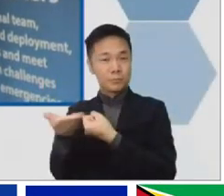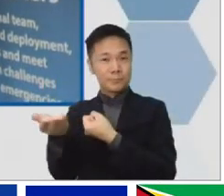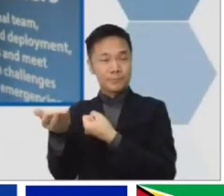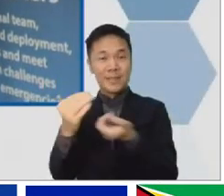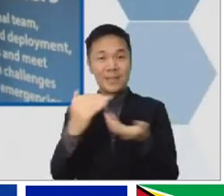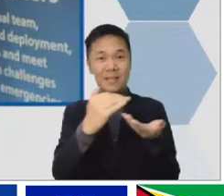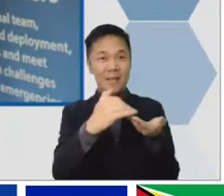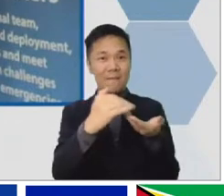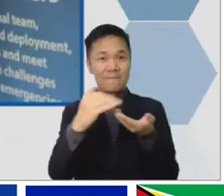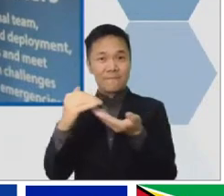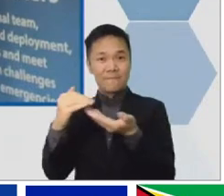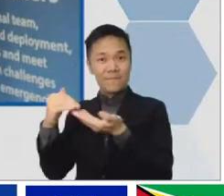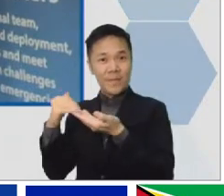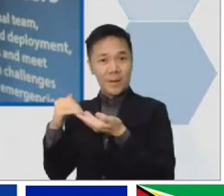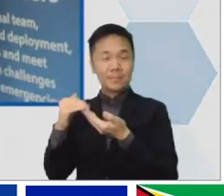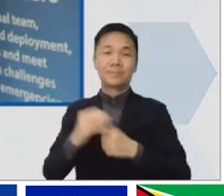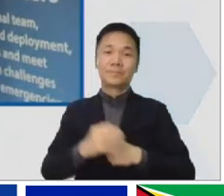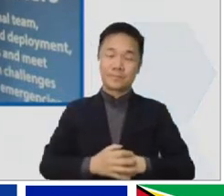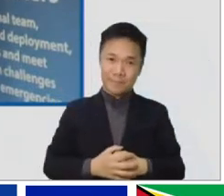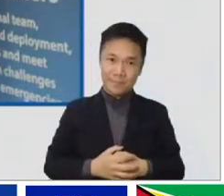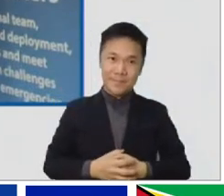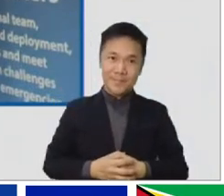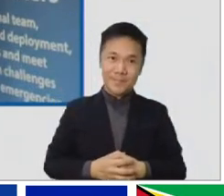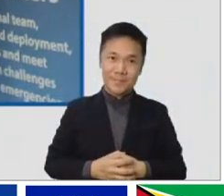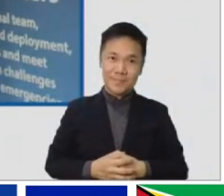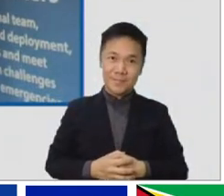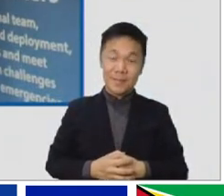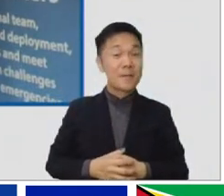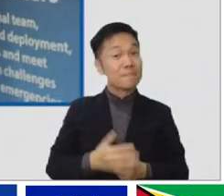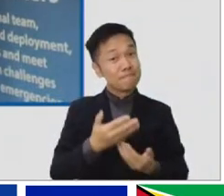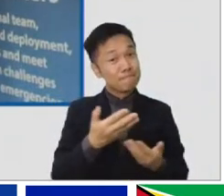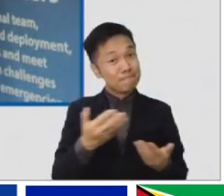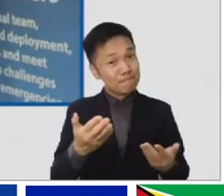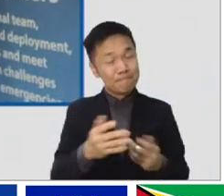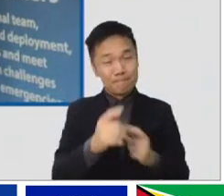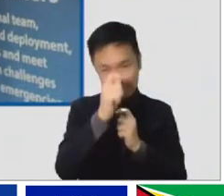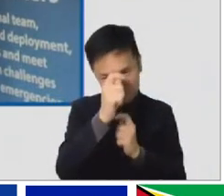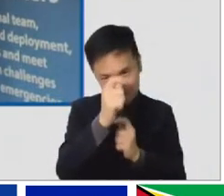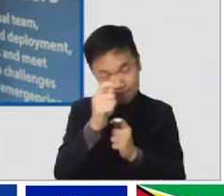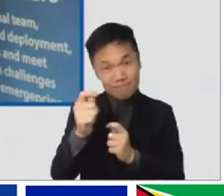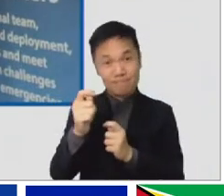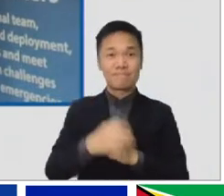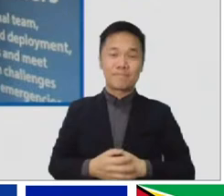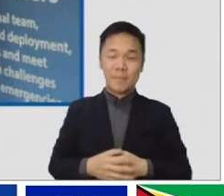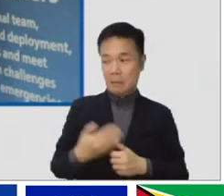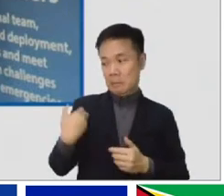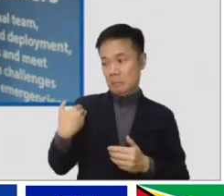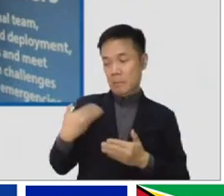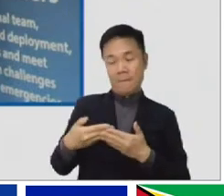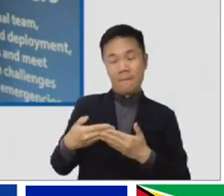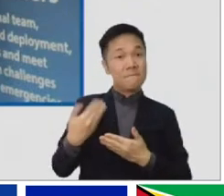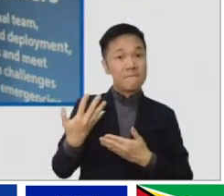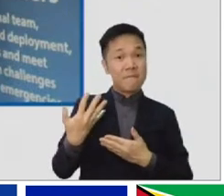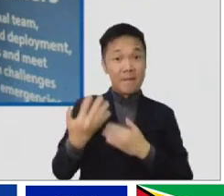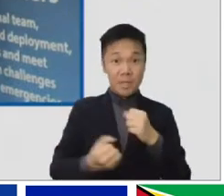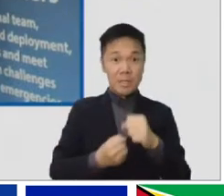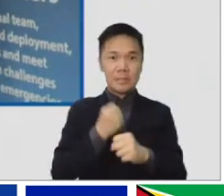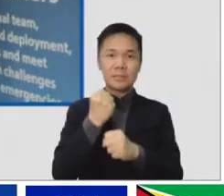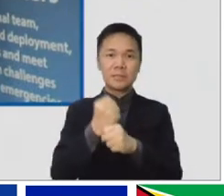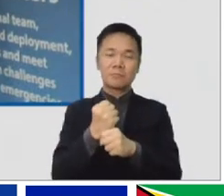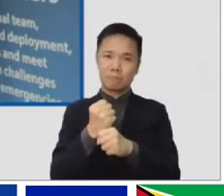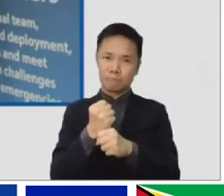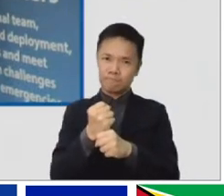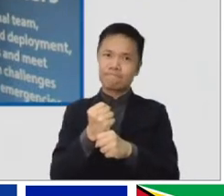different organizations. Dear participants, in the last 5 years, without taking into consideration